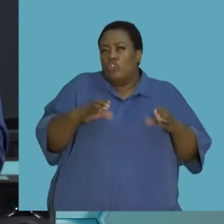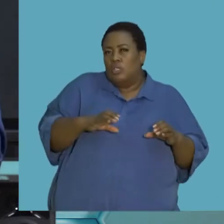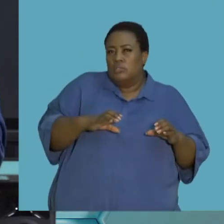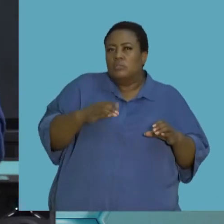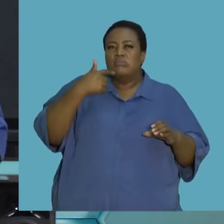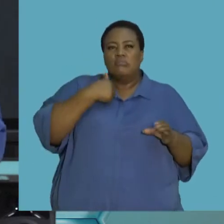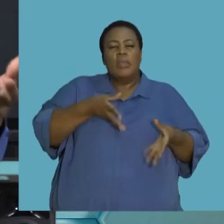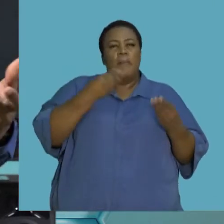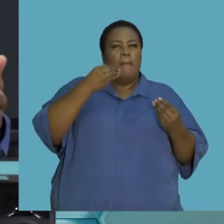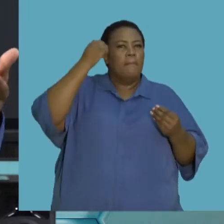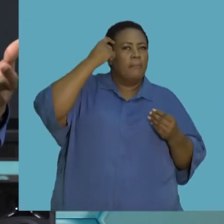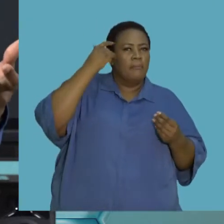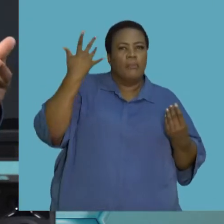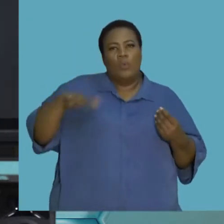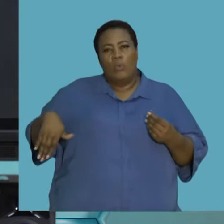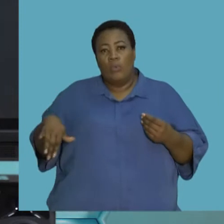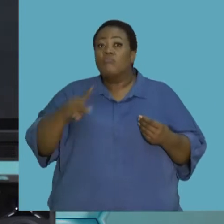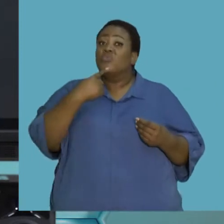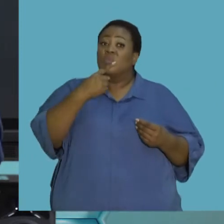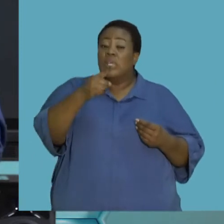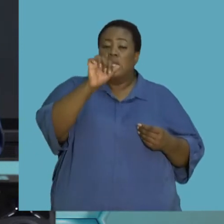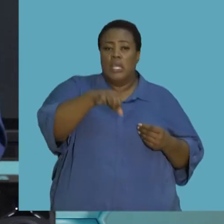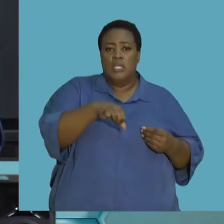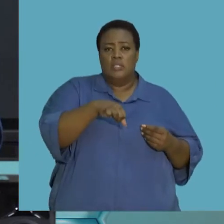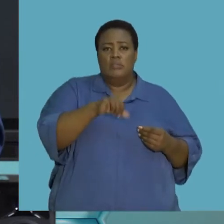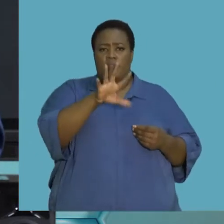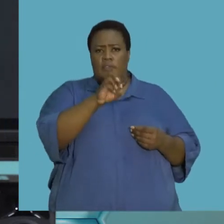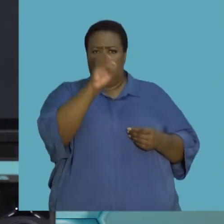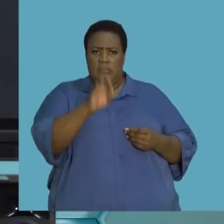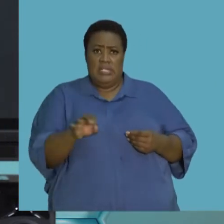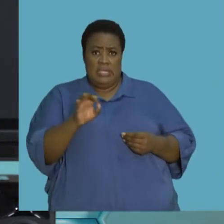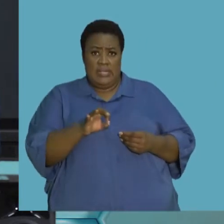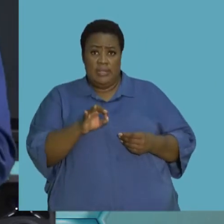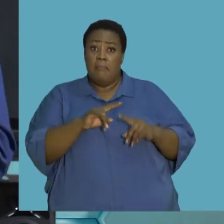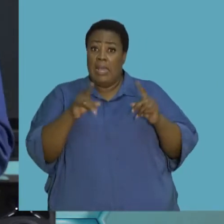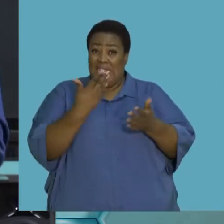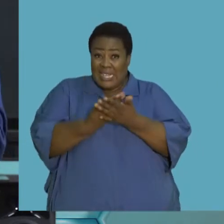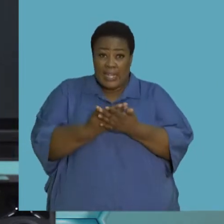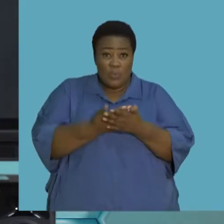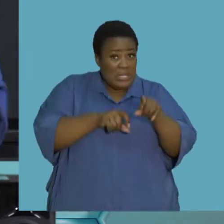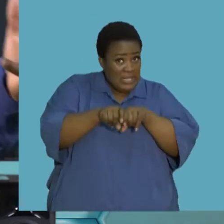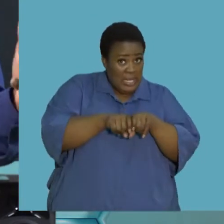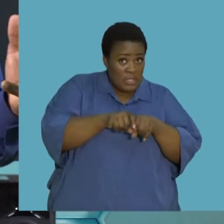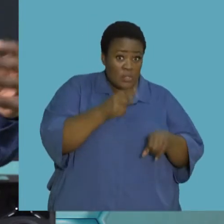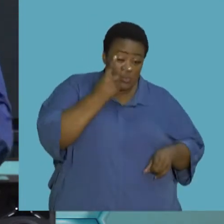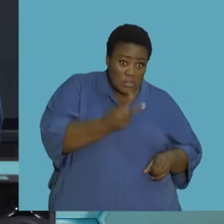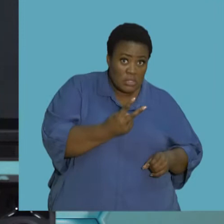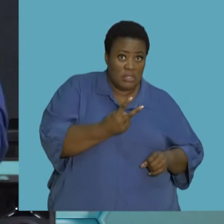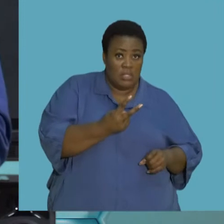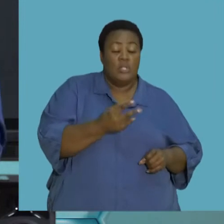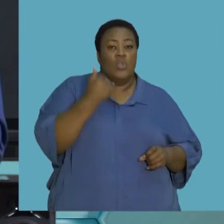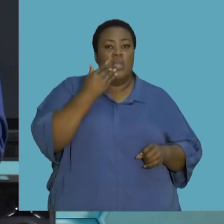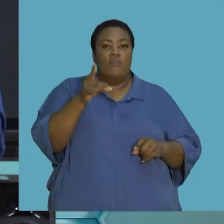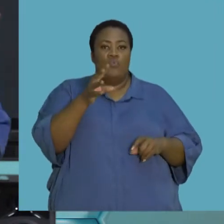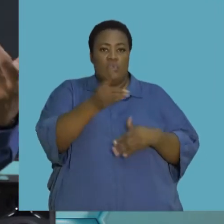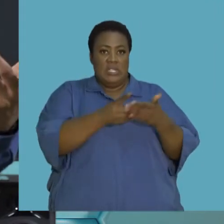And probably you're going to say, well, 50% or 1 in 2 chance. Can we test that? And so we would need to design a